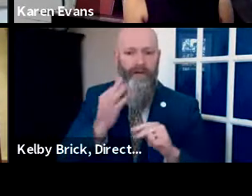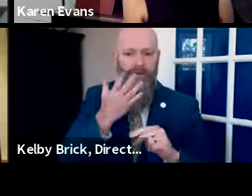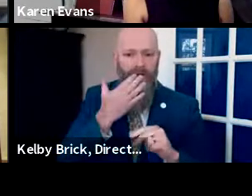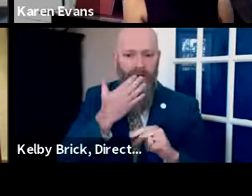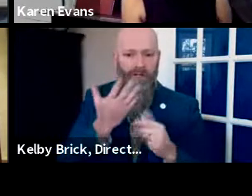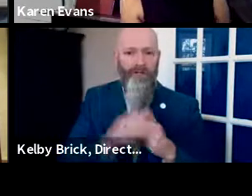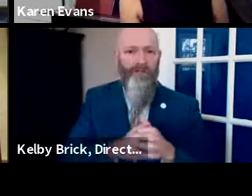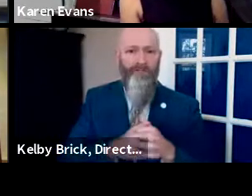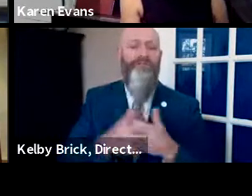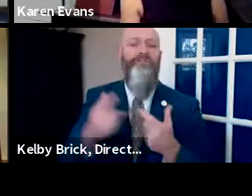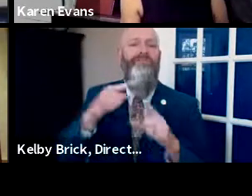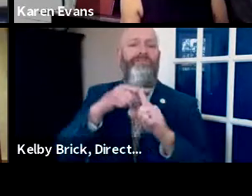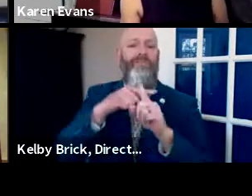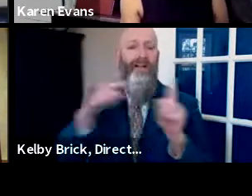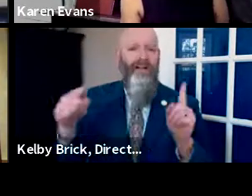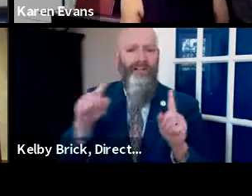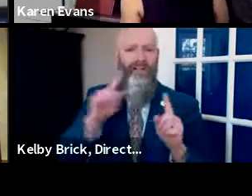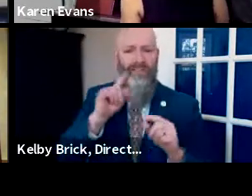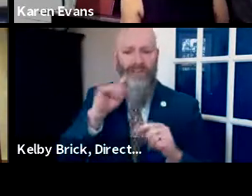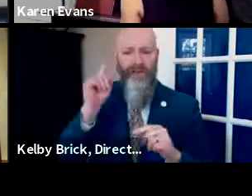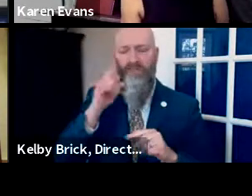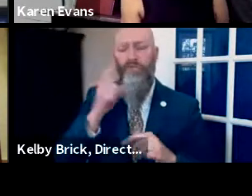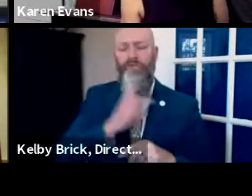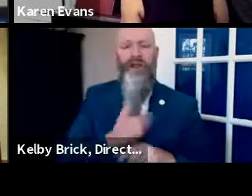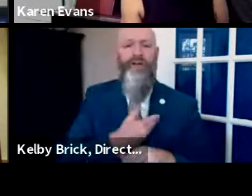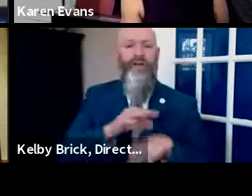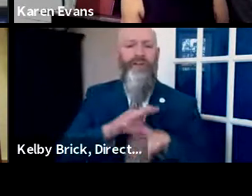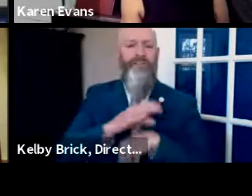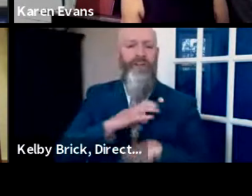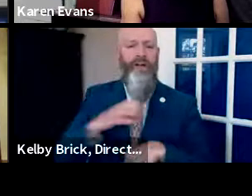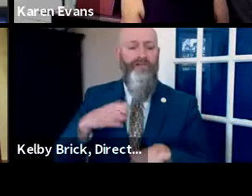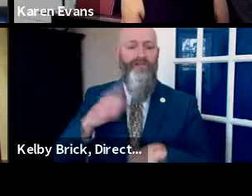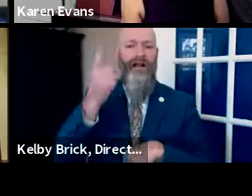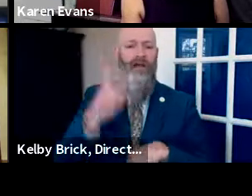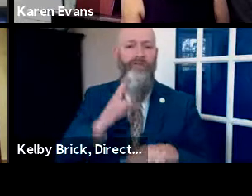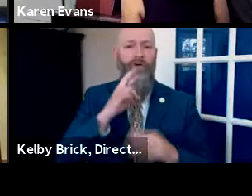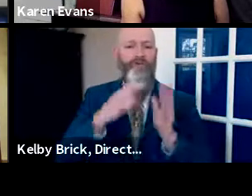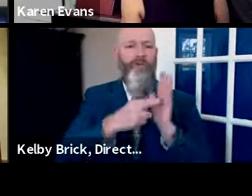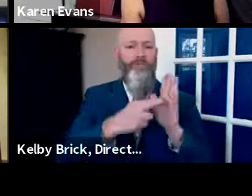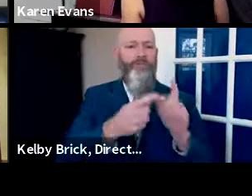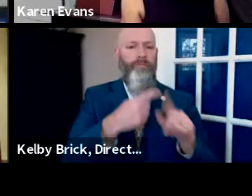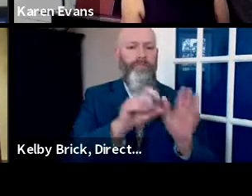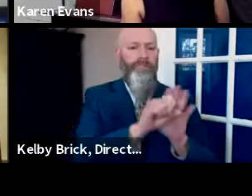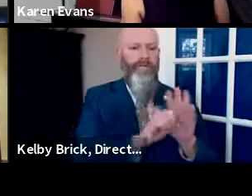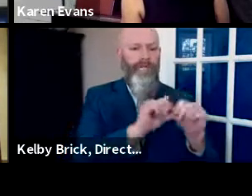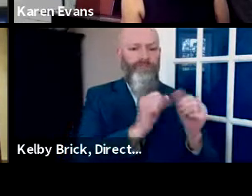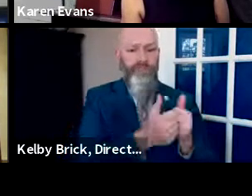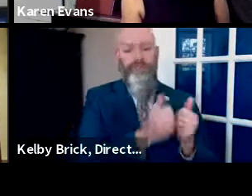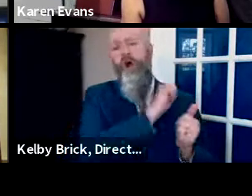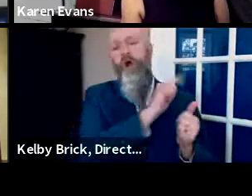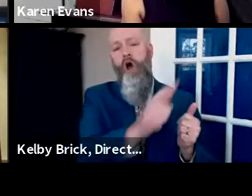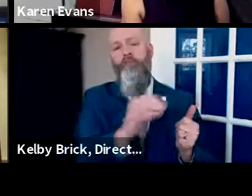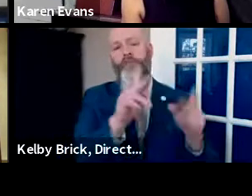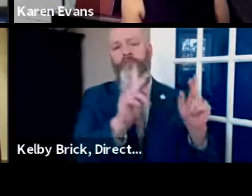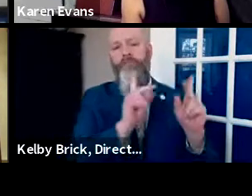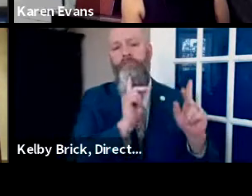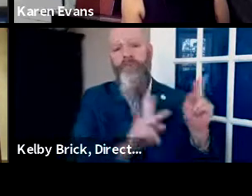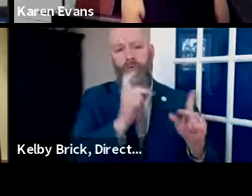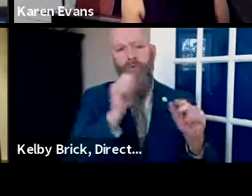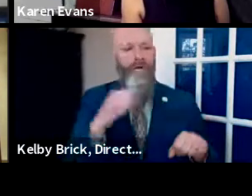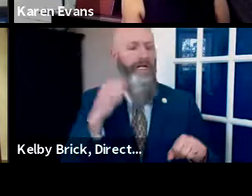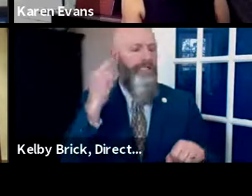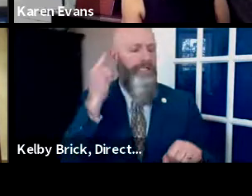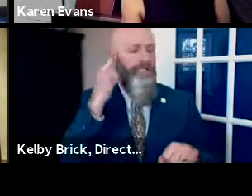than half are people of color, and more than half are deaf. So we are proud to say that